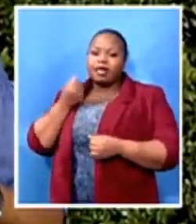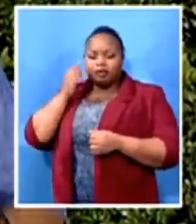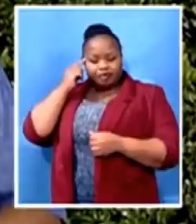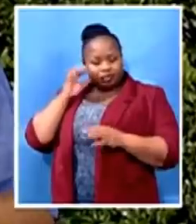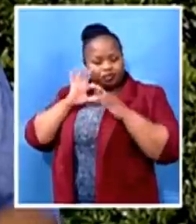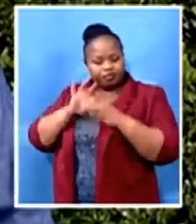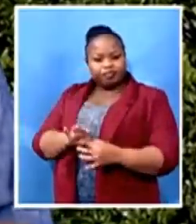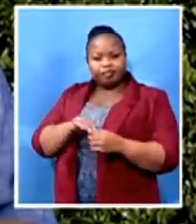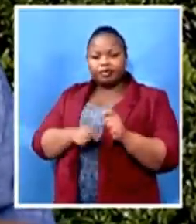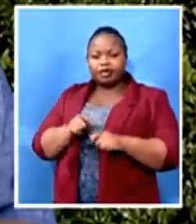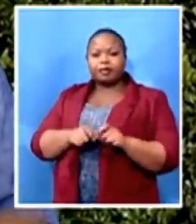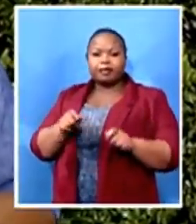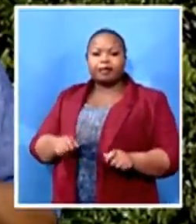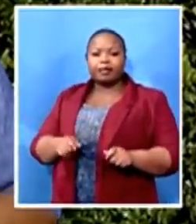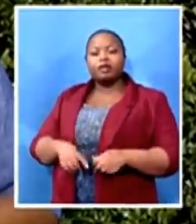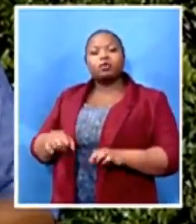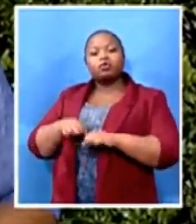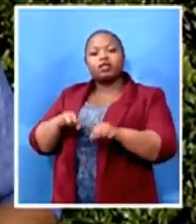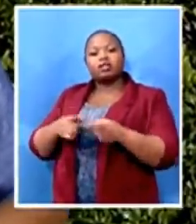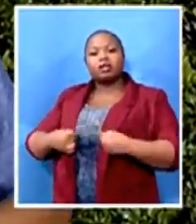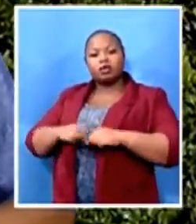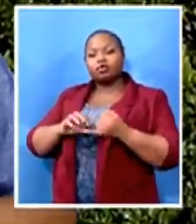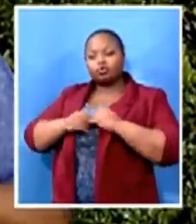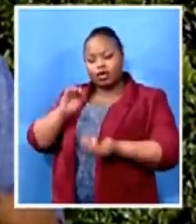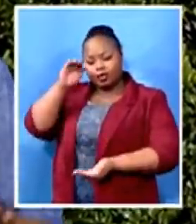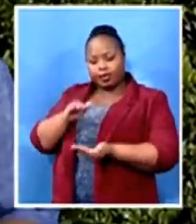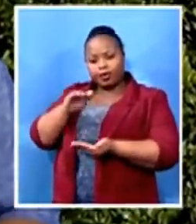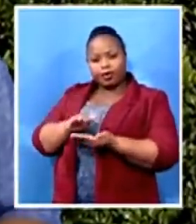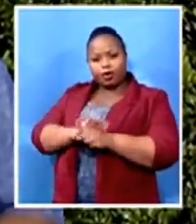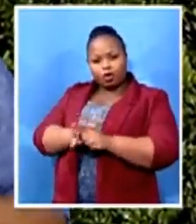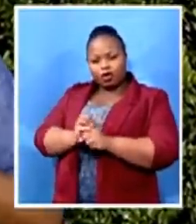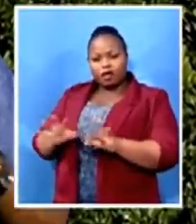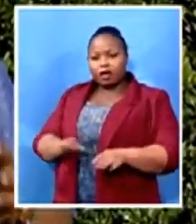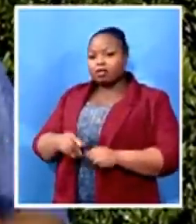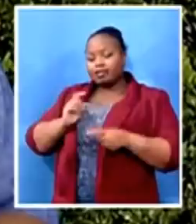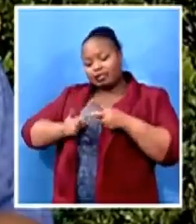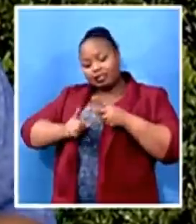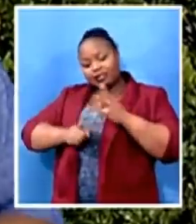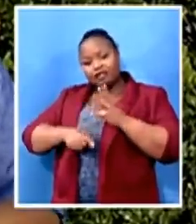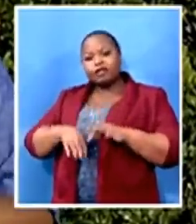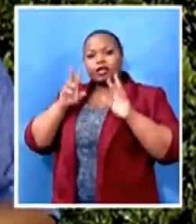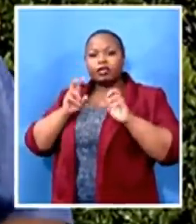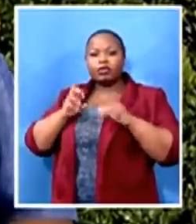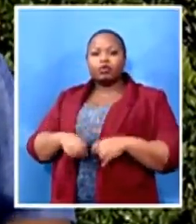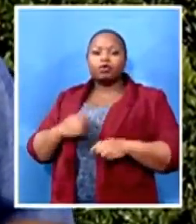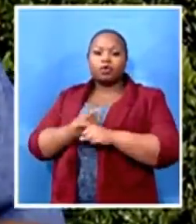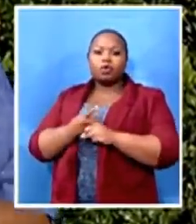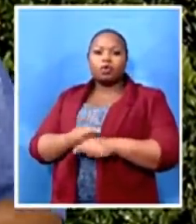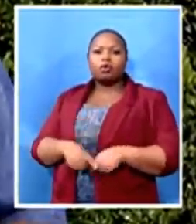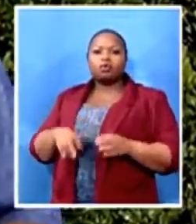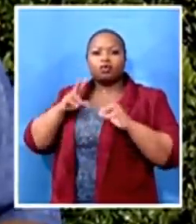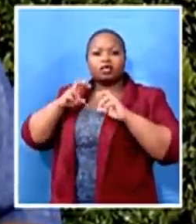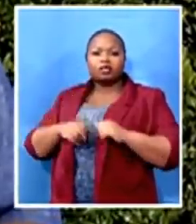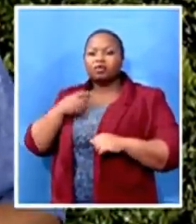to contain the spread of the virus, all those issues, there will be no holy cows. We are looking at the best possible way to save lives